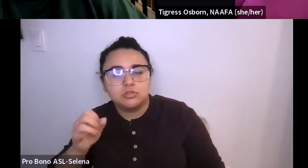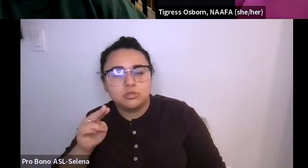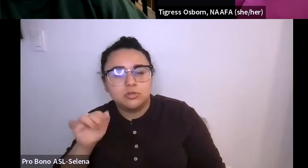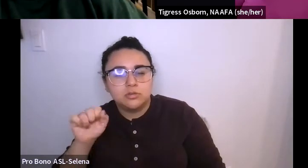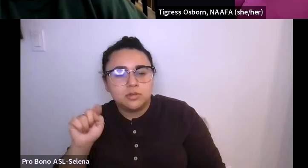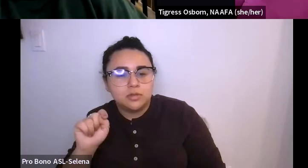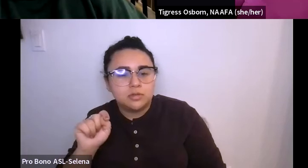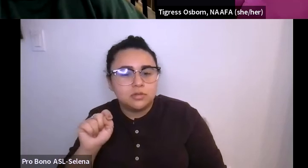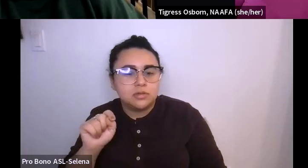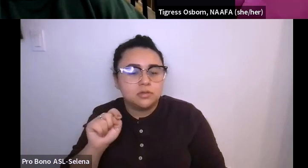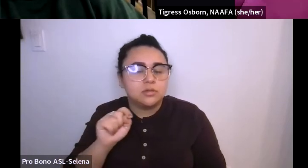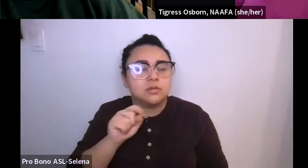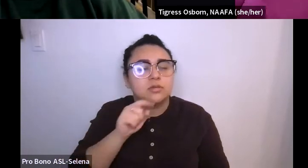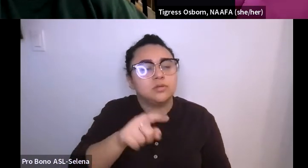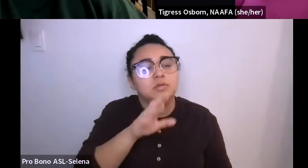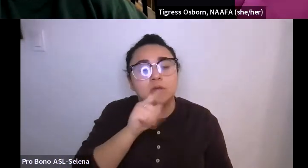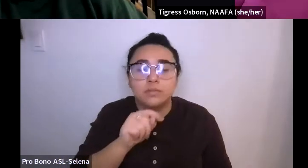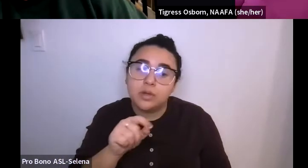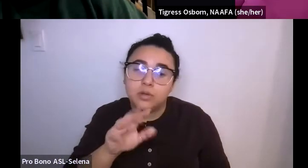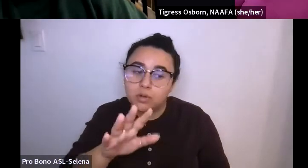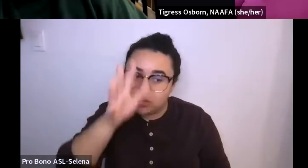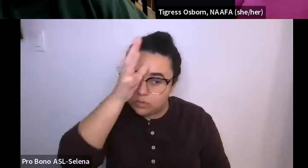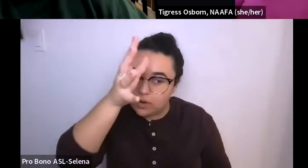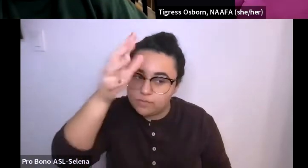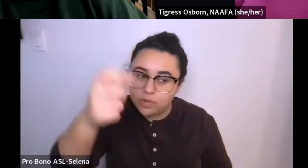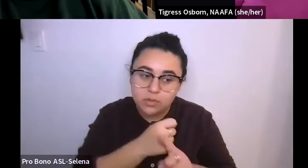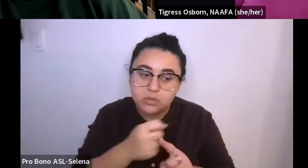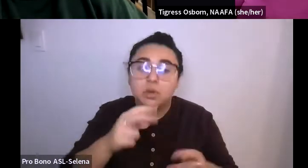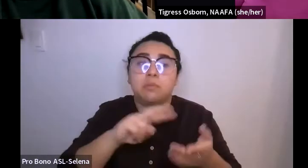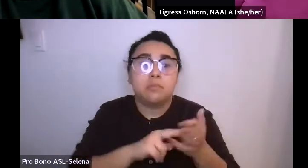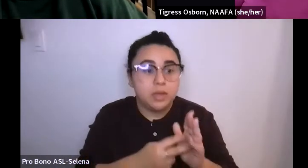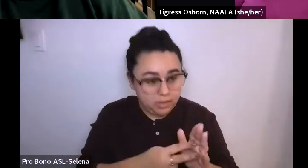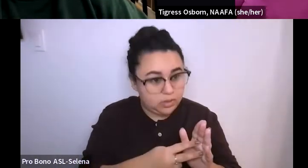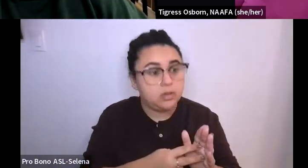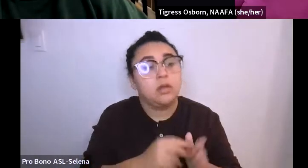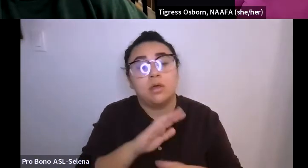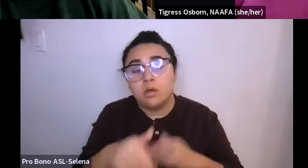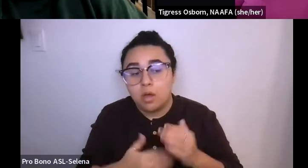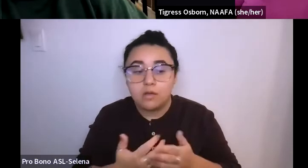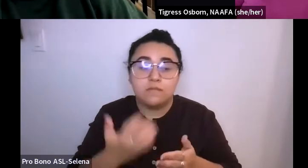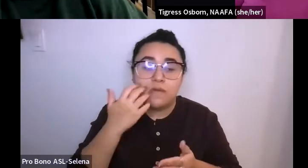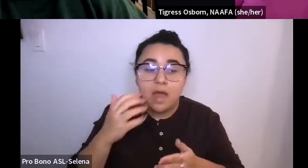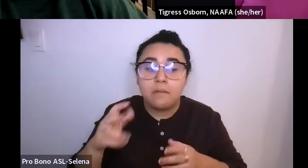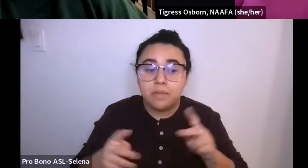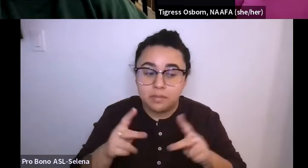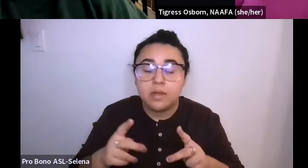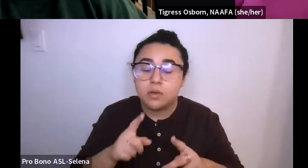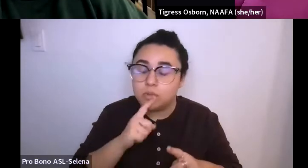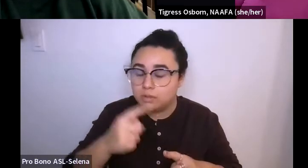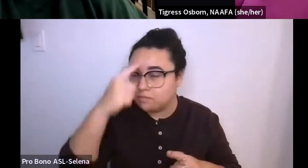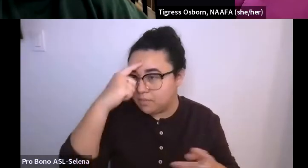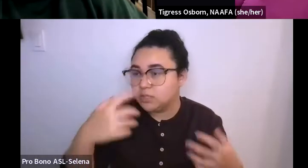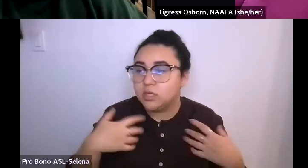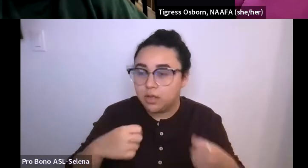talk about your abusive grandfather. So are you saying that basically all fat people are severely mentally ill because they were